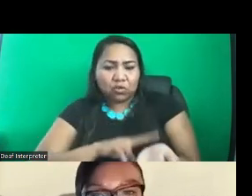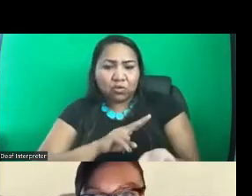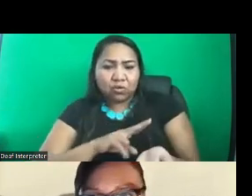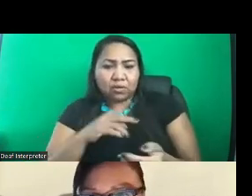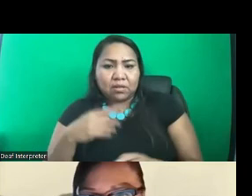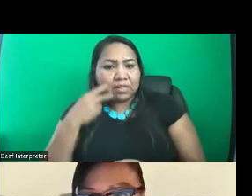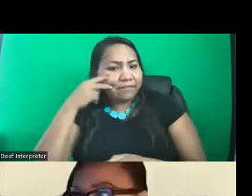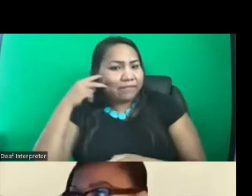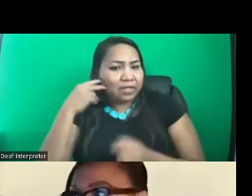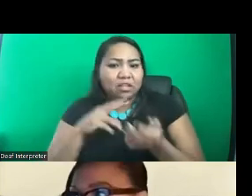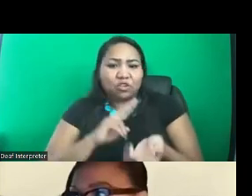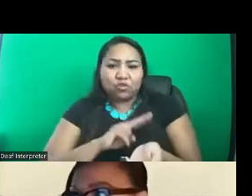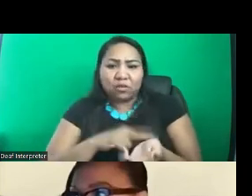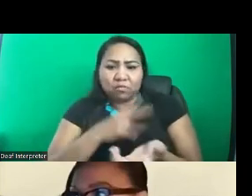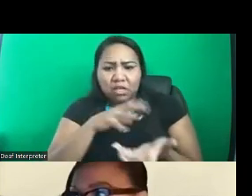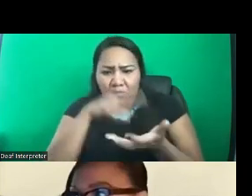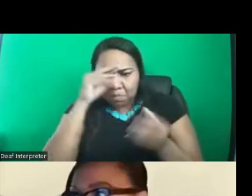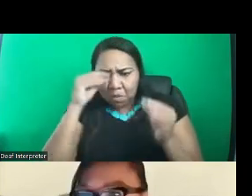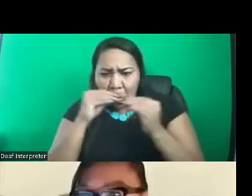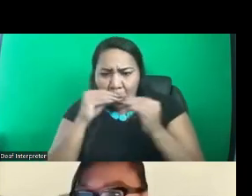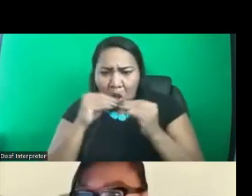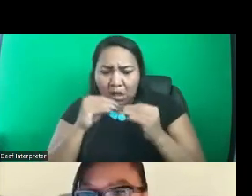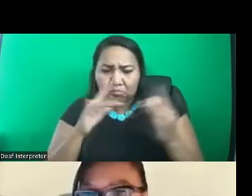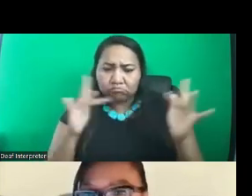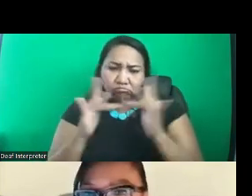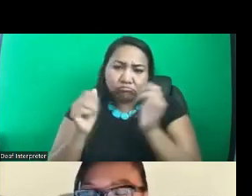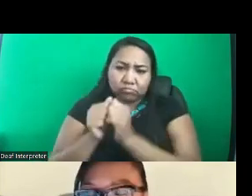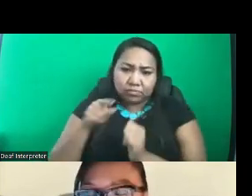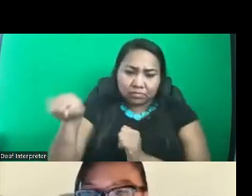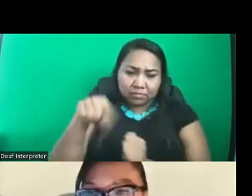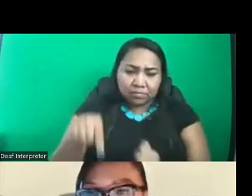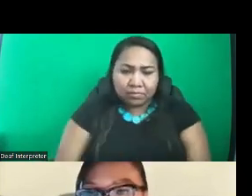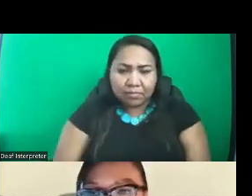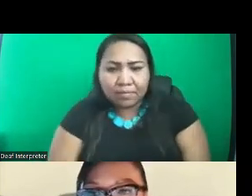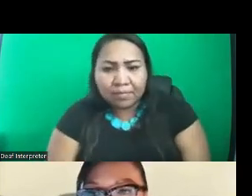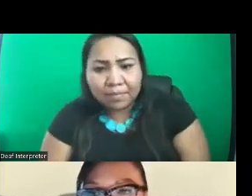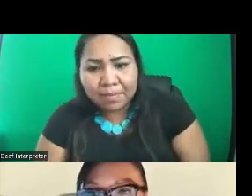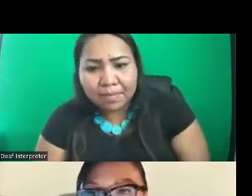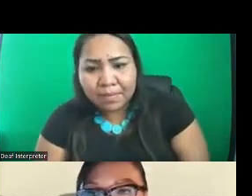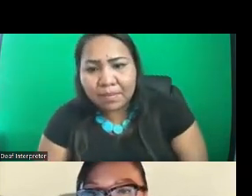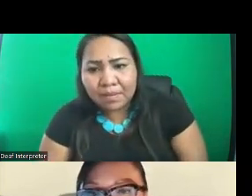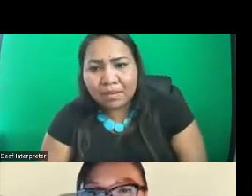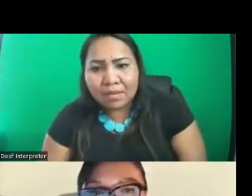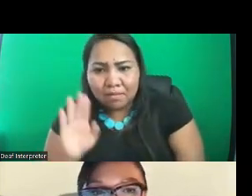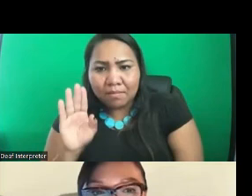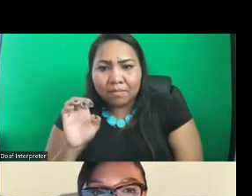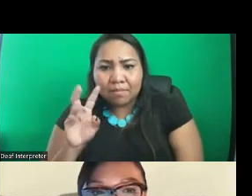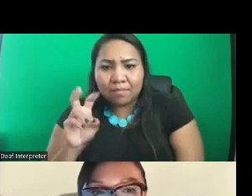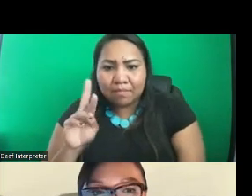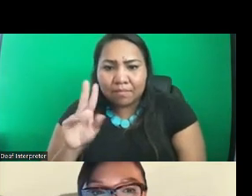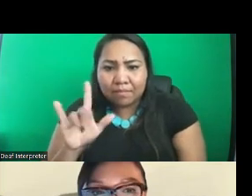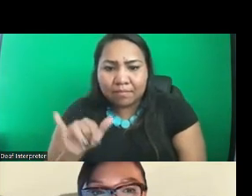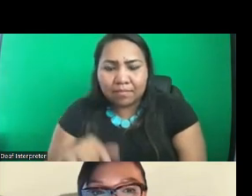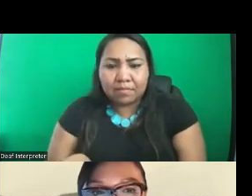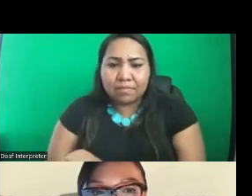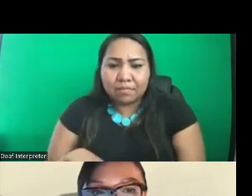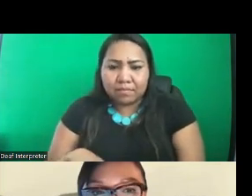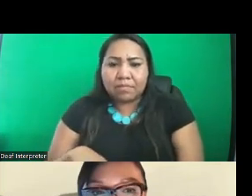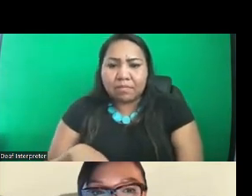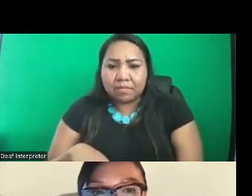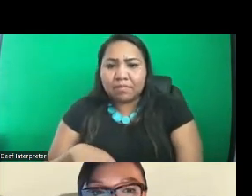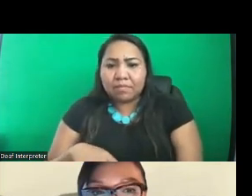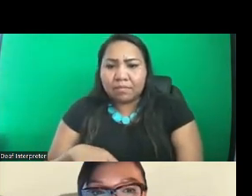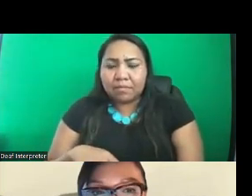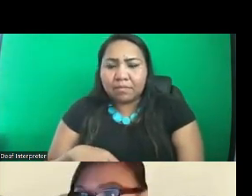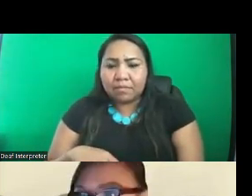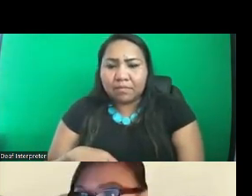mom is able to step in. Her mic wasn't working, but I think she can answer the question. All right, awesome. Please